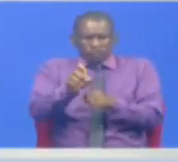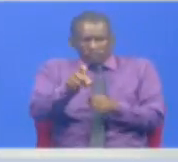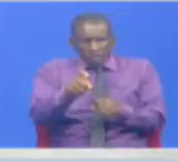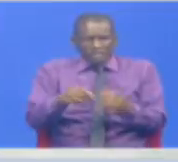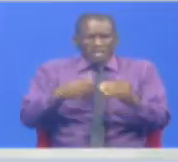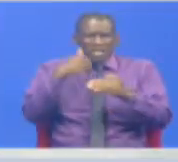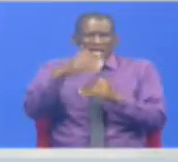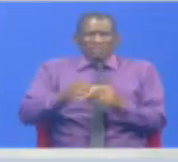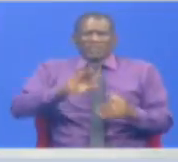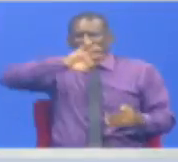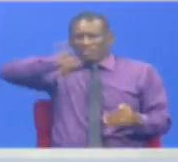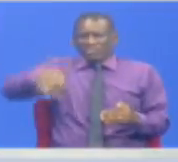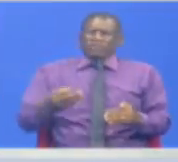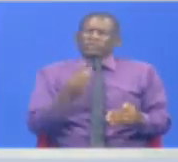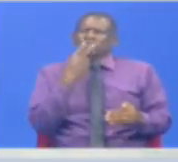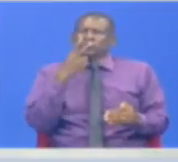of